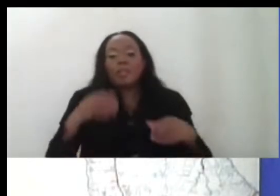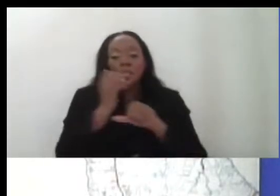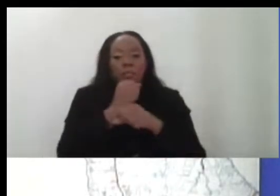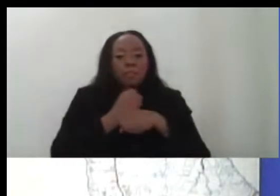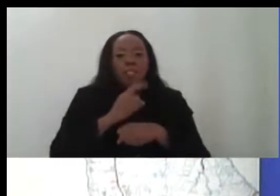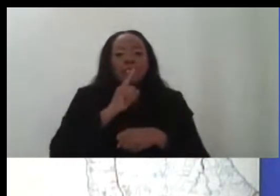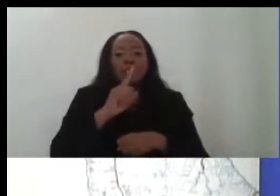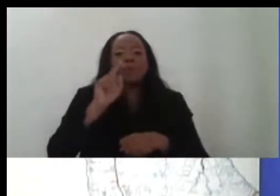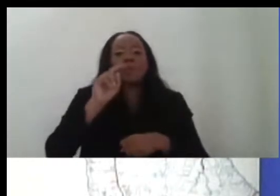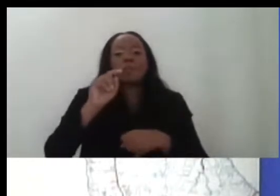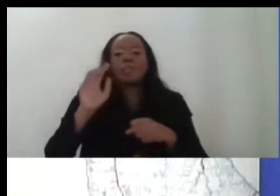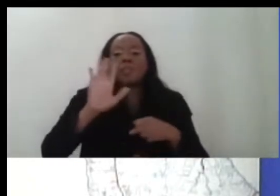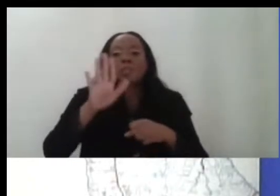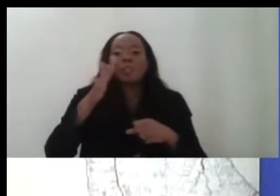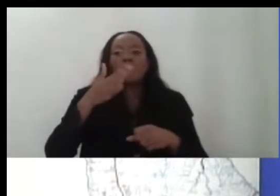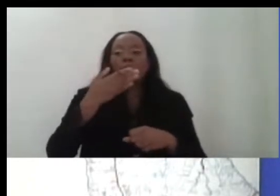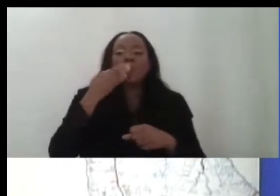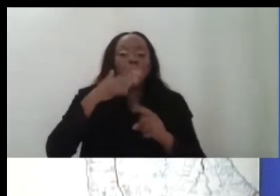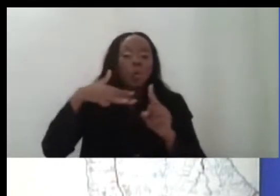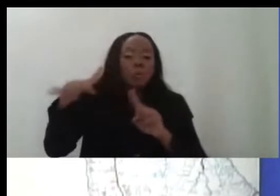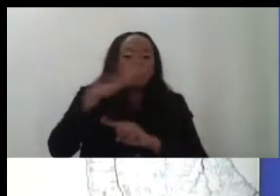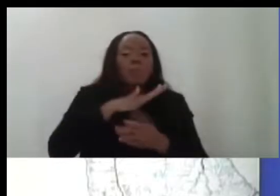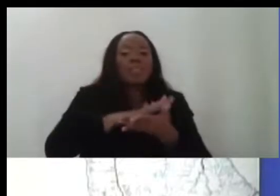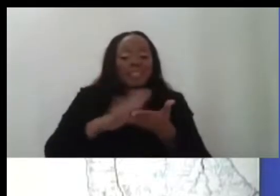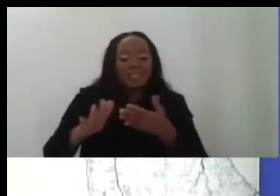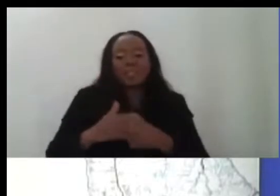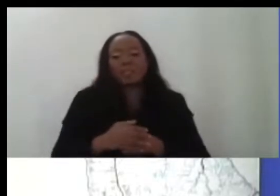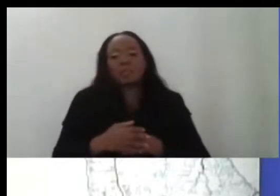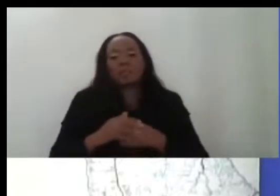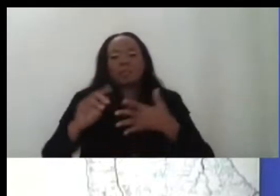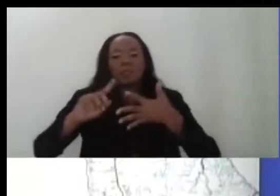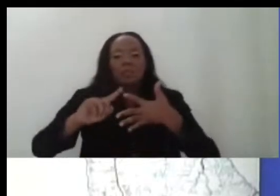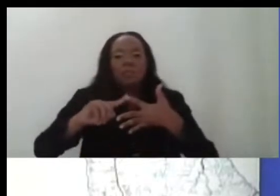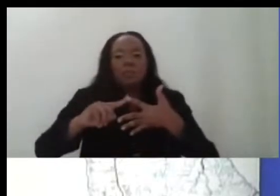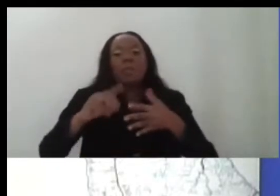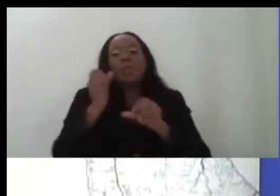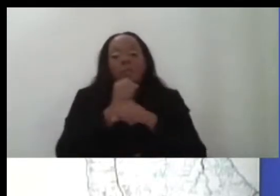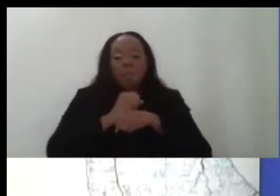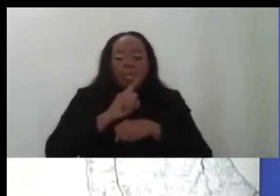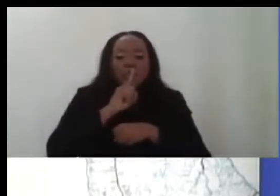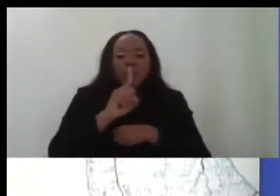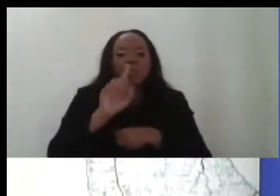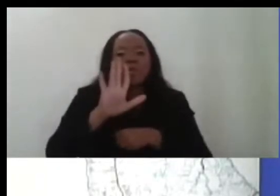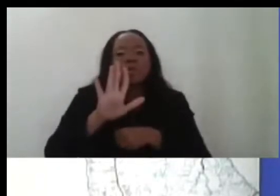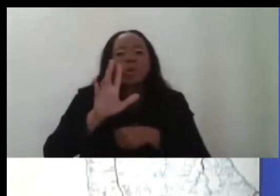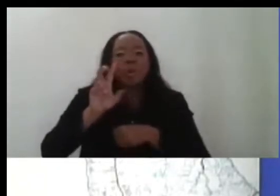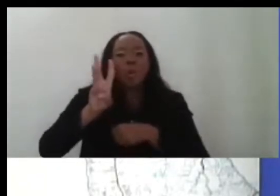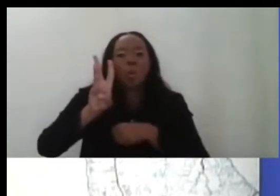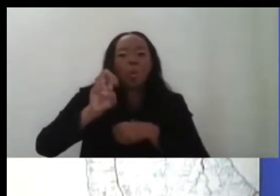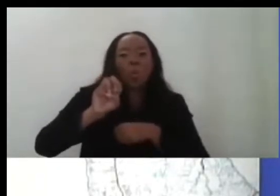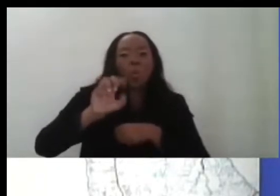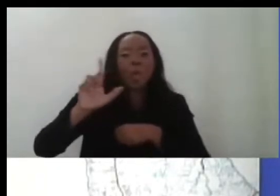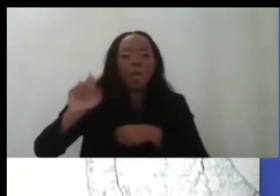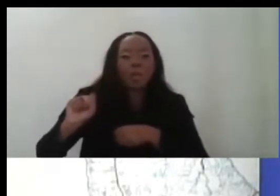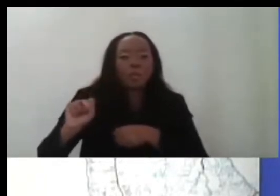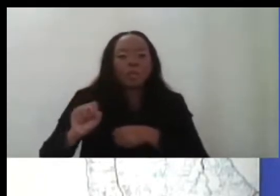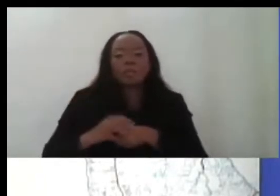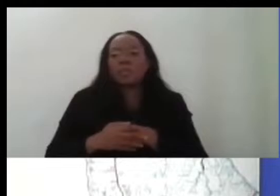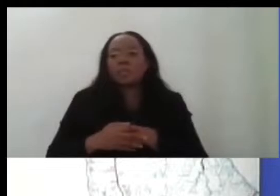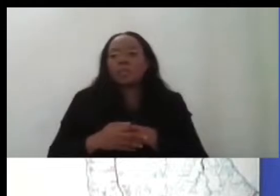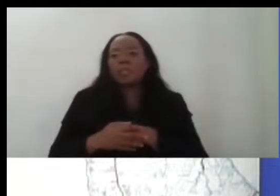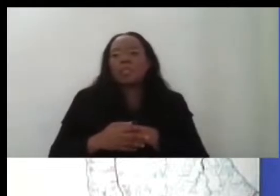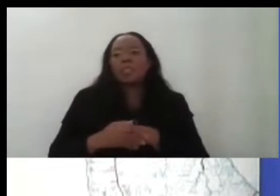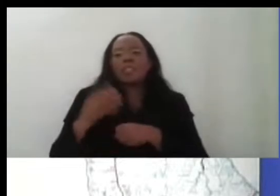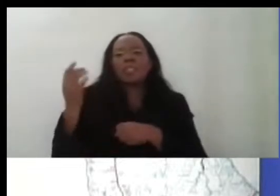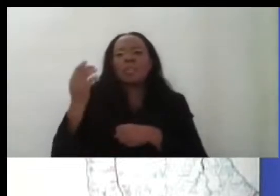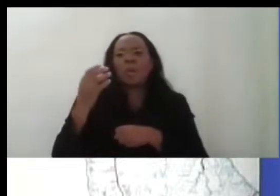flooding. Report blocked drains, waterways, and wells. Just look around. If you know that this will cause a